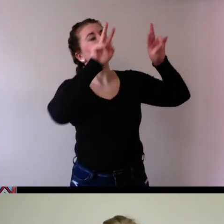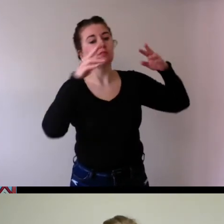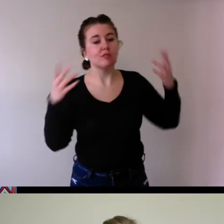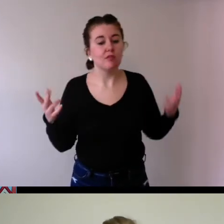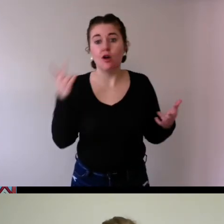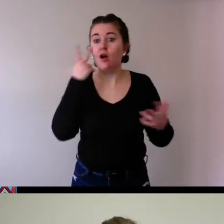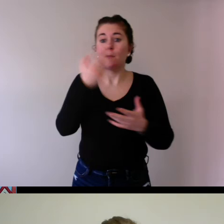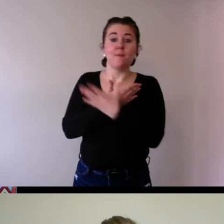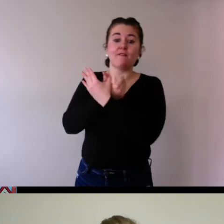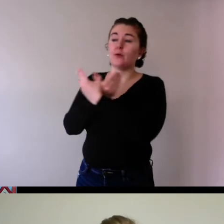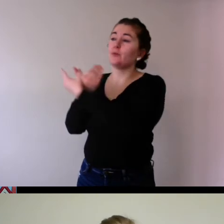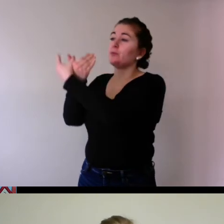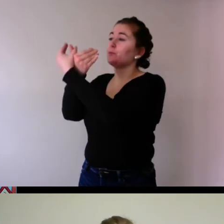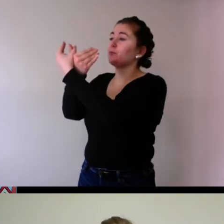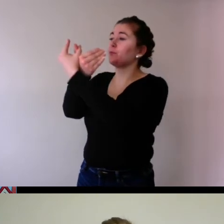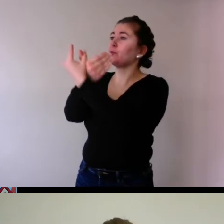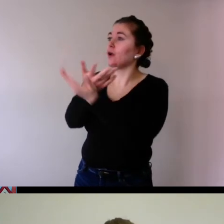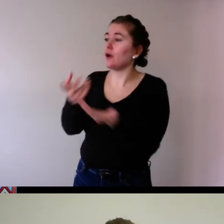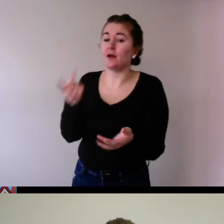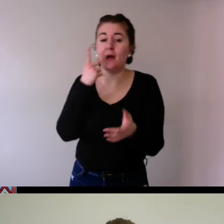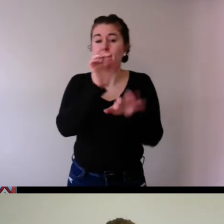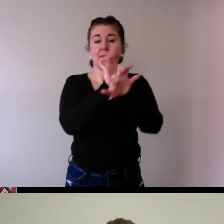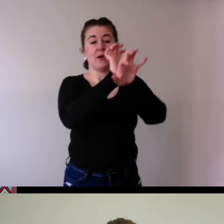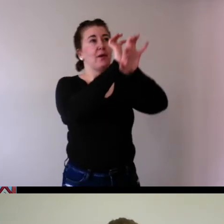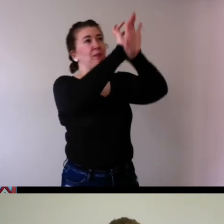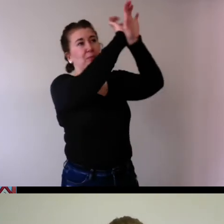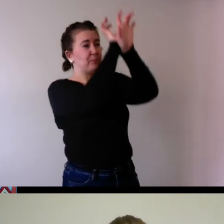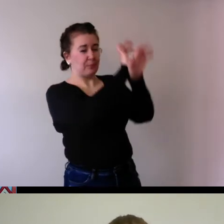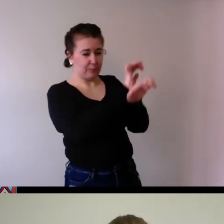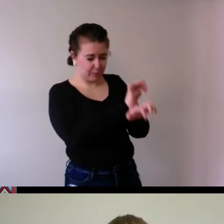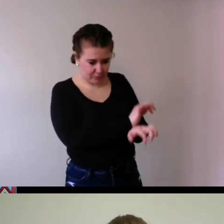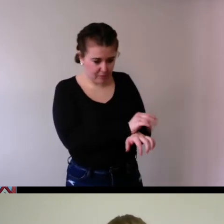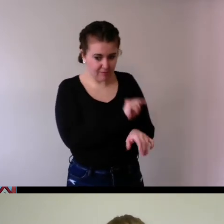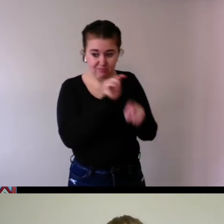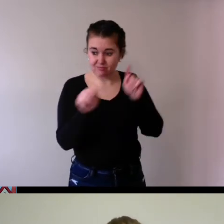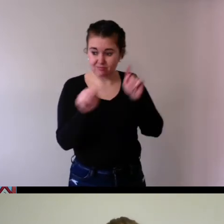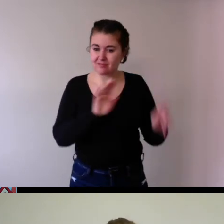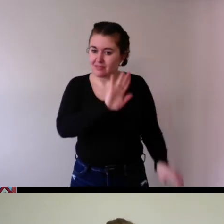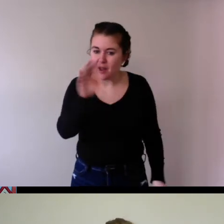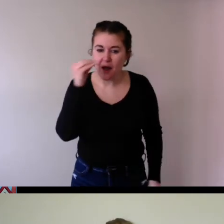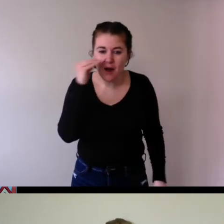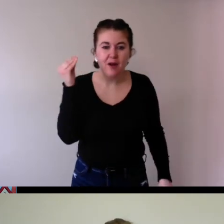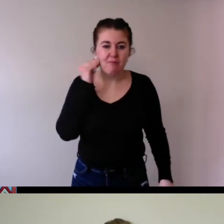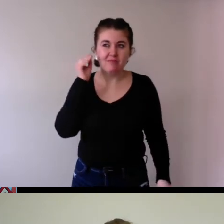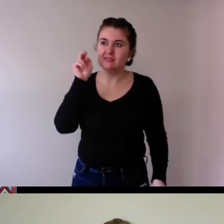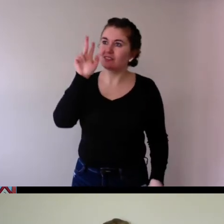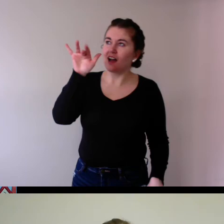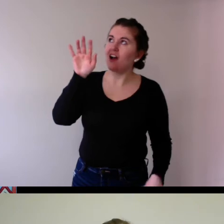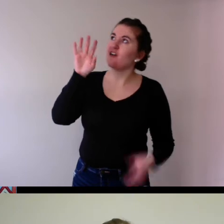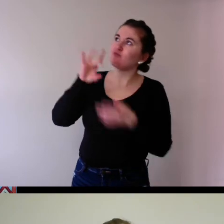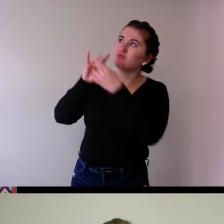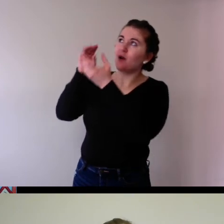and the spider have their homes in the sky.